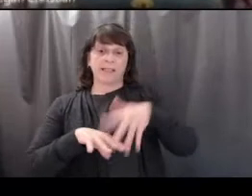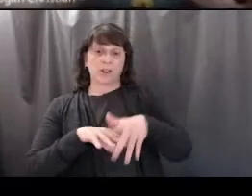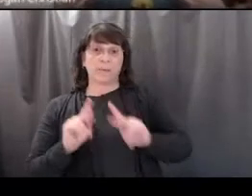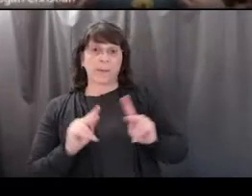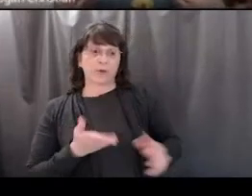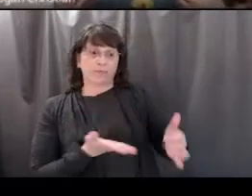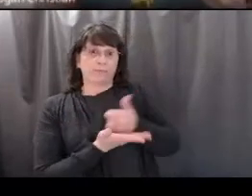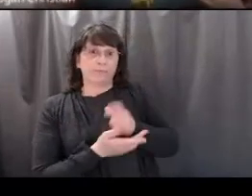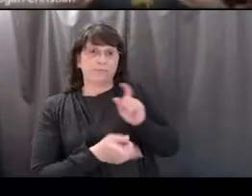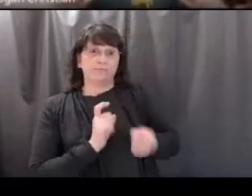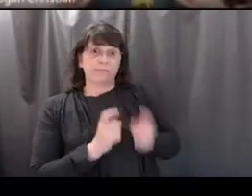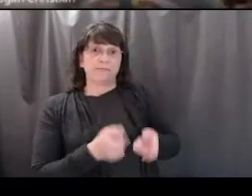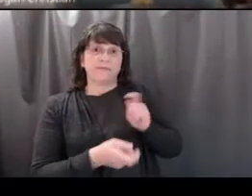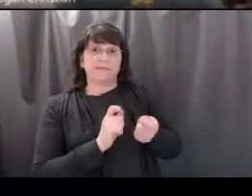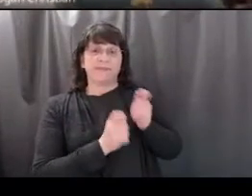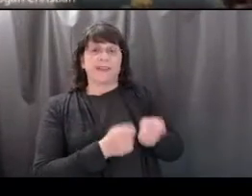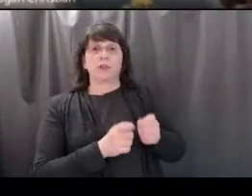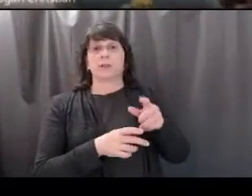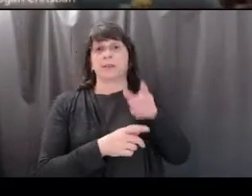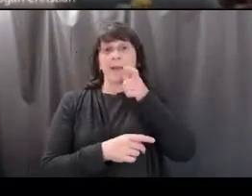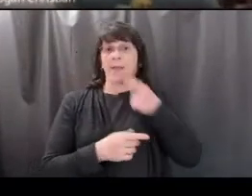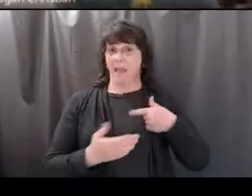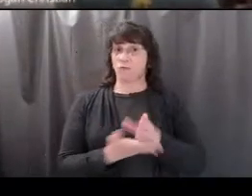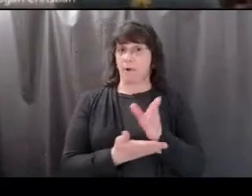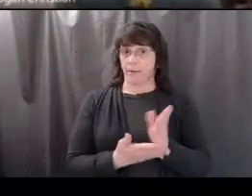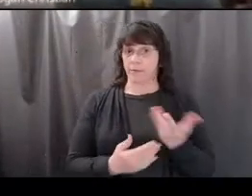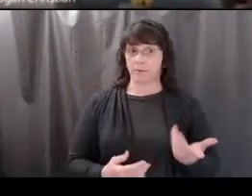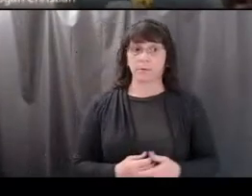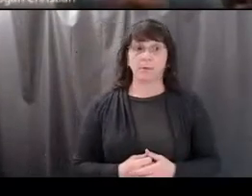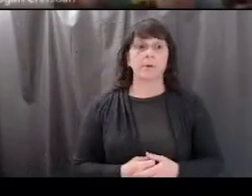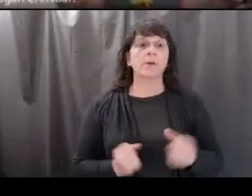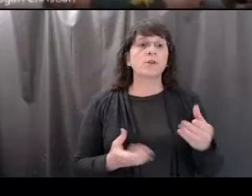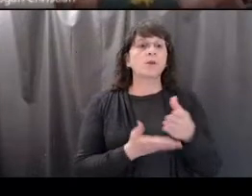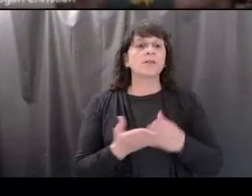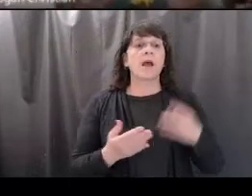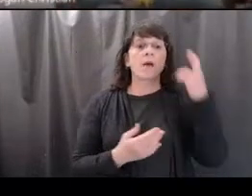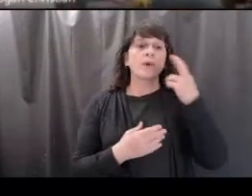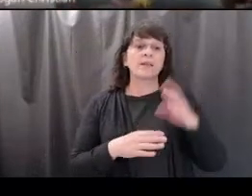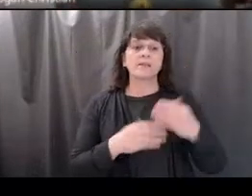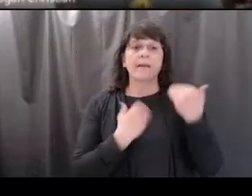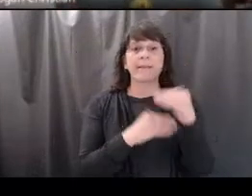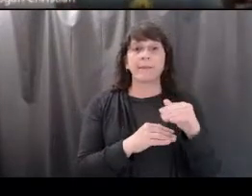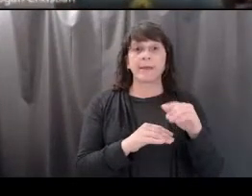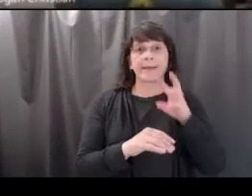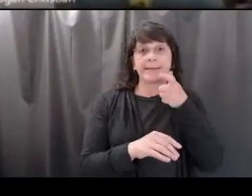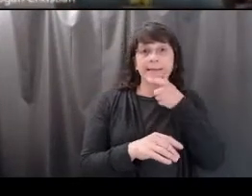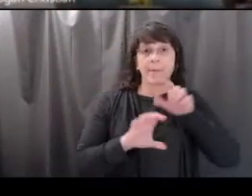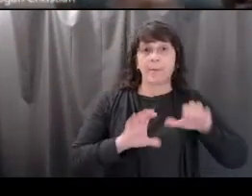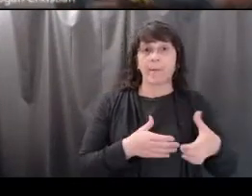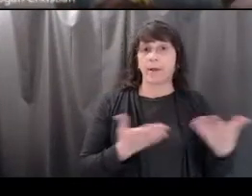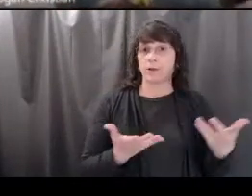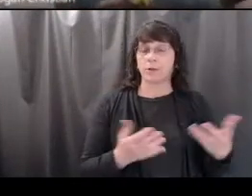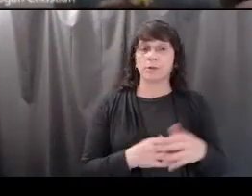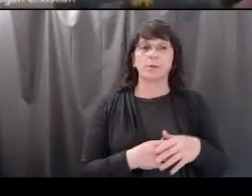salmon as they have the right to do with their tribal fishing rights. So some of those factors that are limiting salmon populations